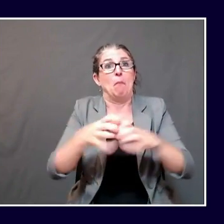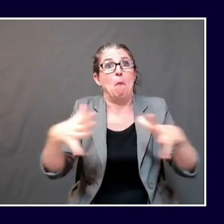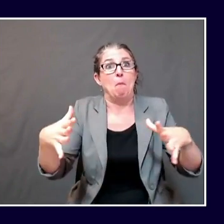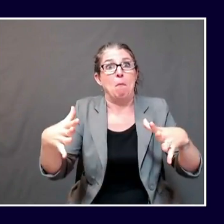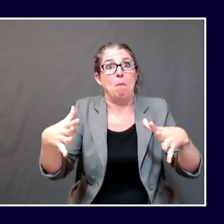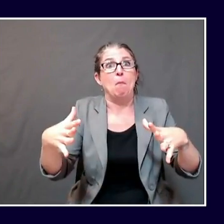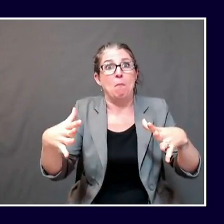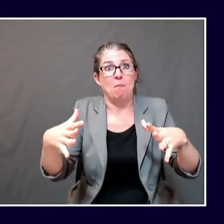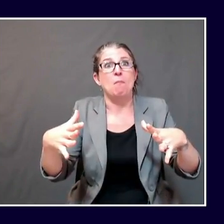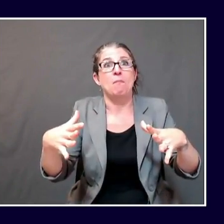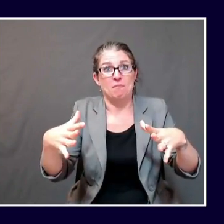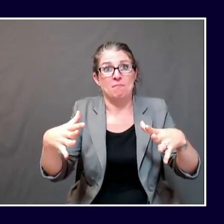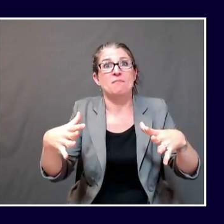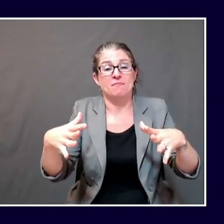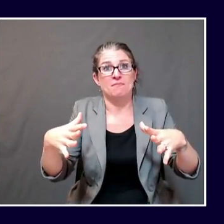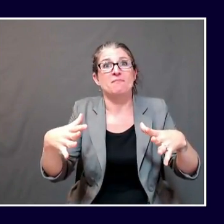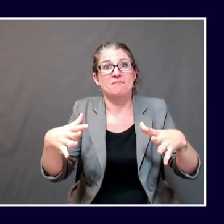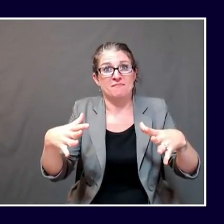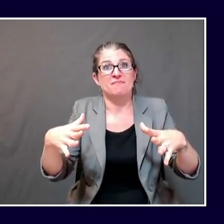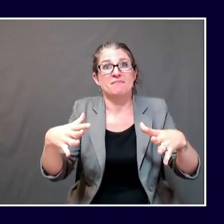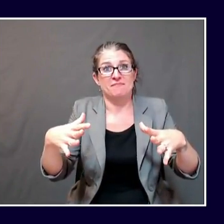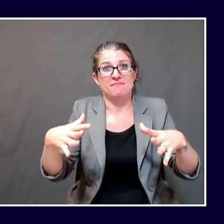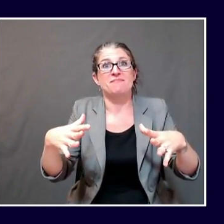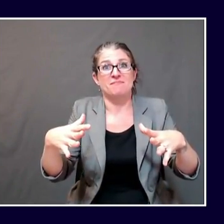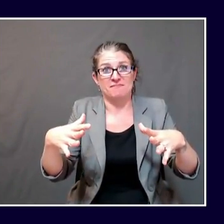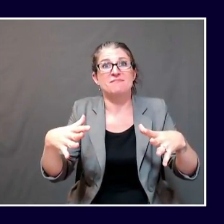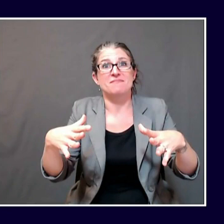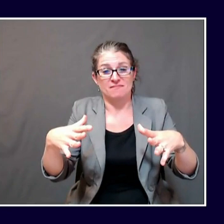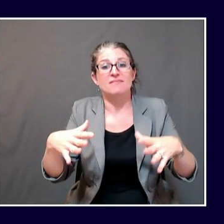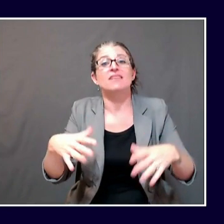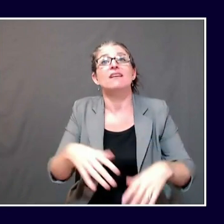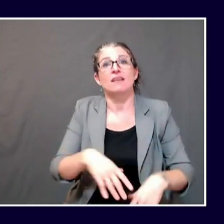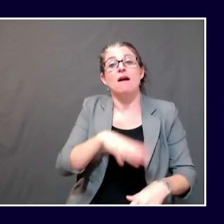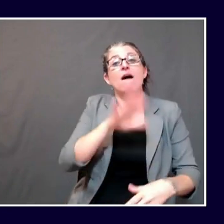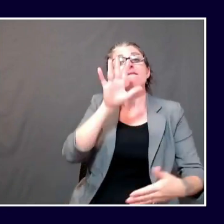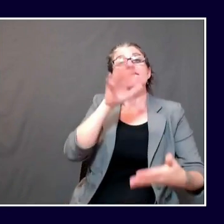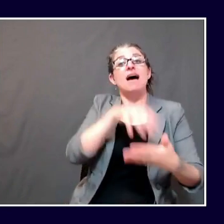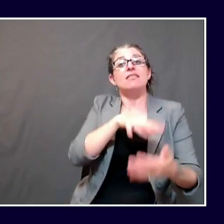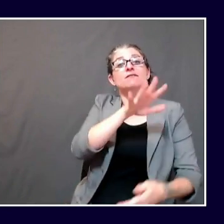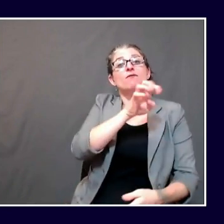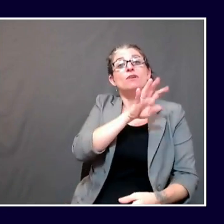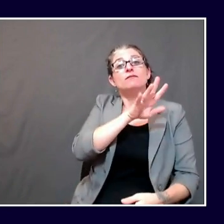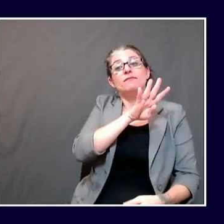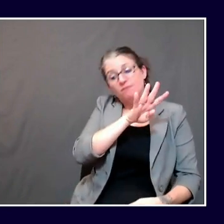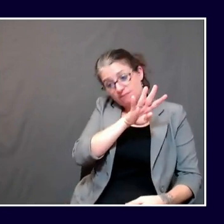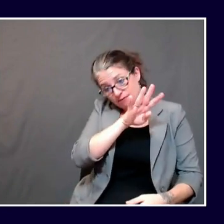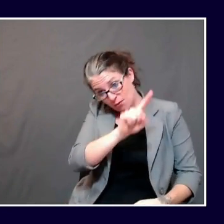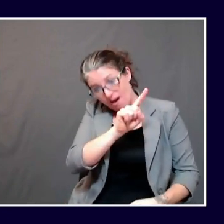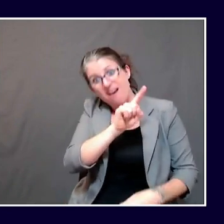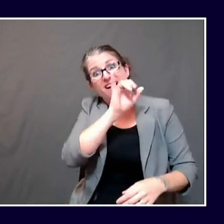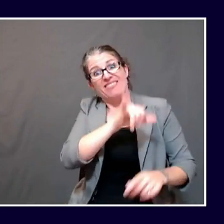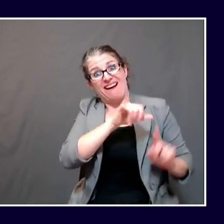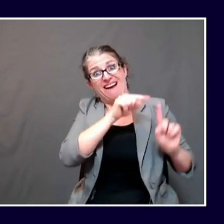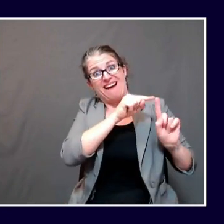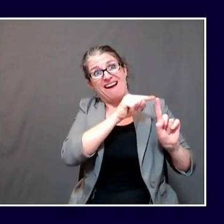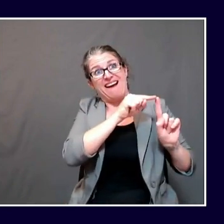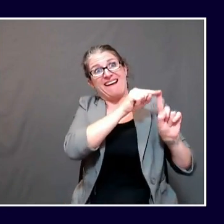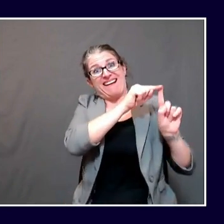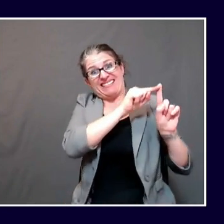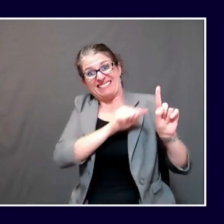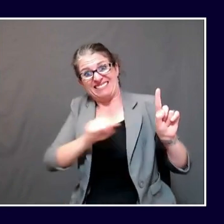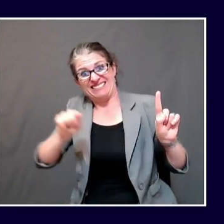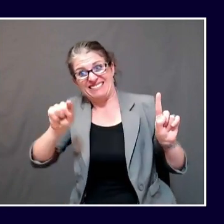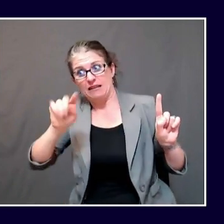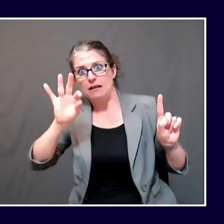of all of the cumulative cases of COVID-19 in the state of Maine have occurred just in the past